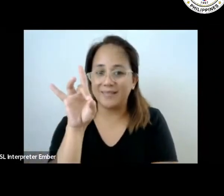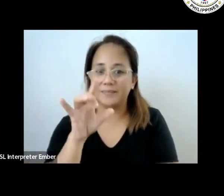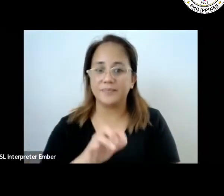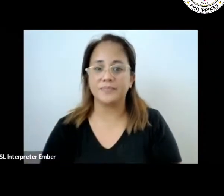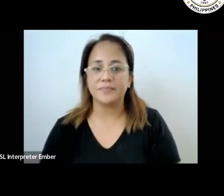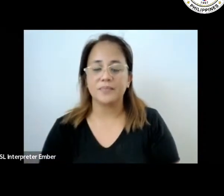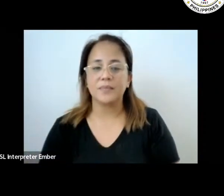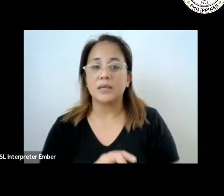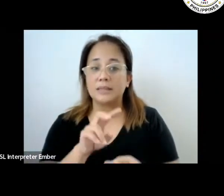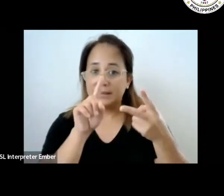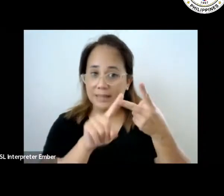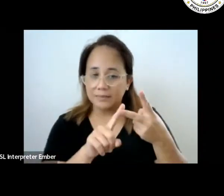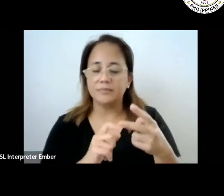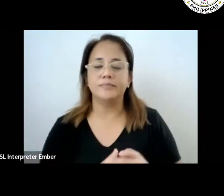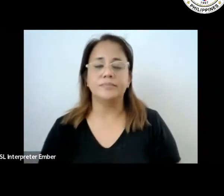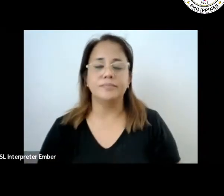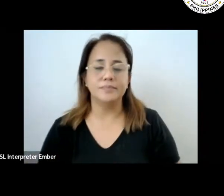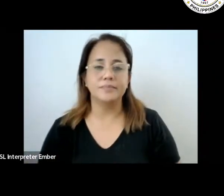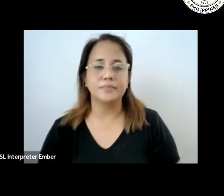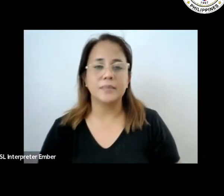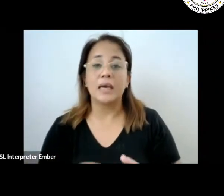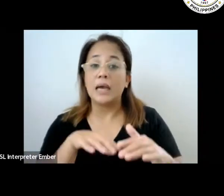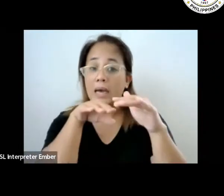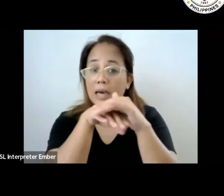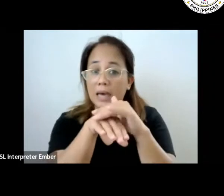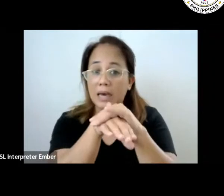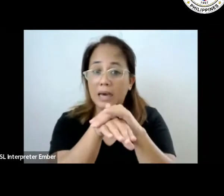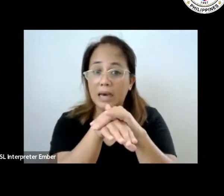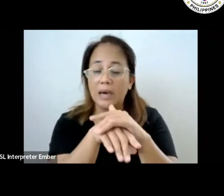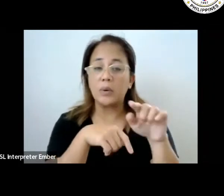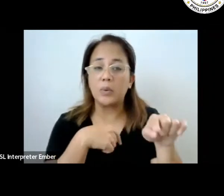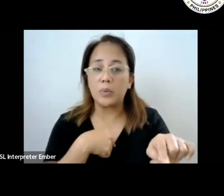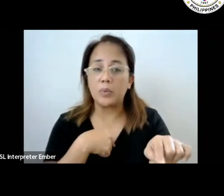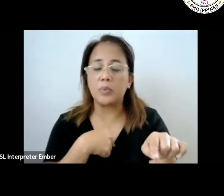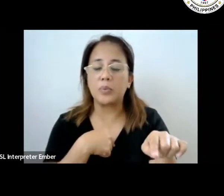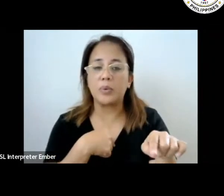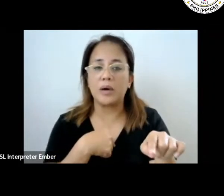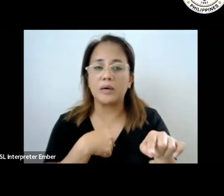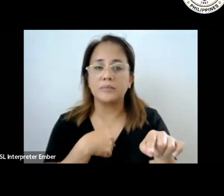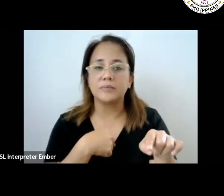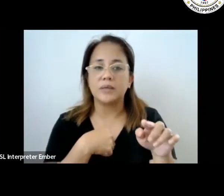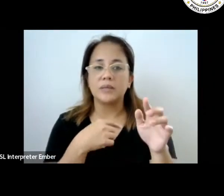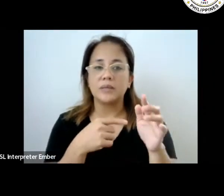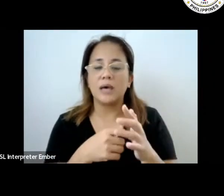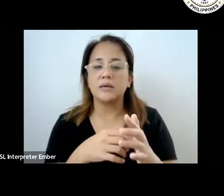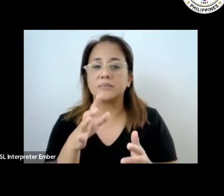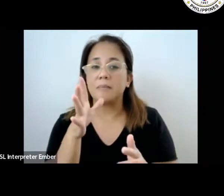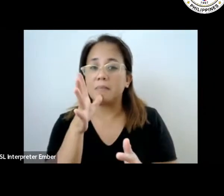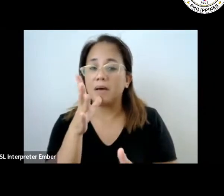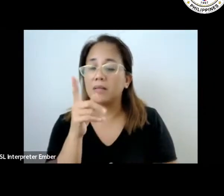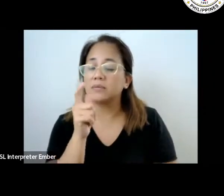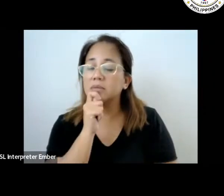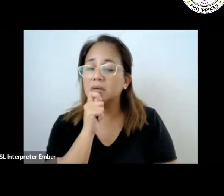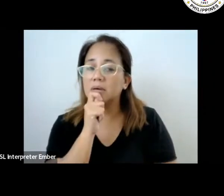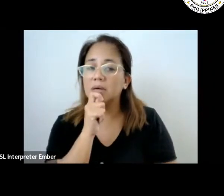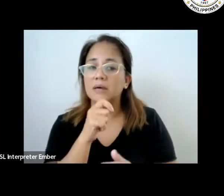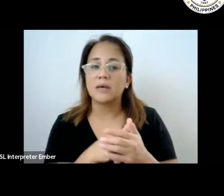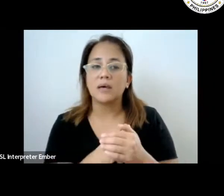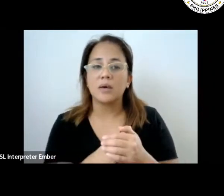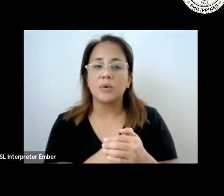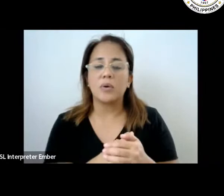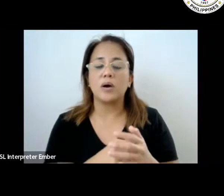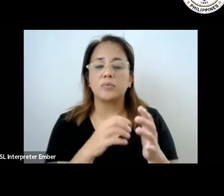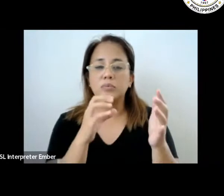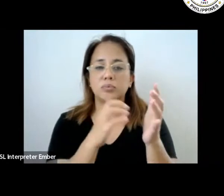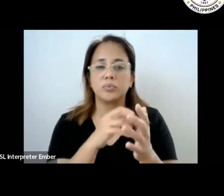2008. Two, accessibility is distinct from recognition as mother tongue. As prey, Section 2